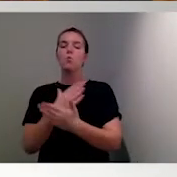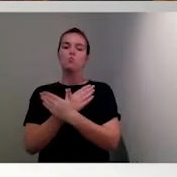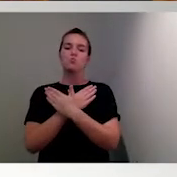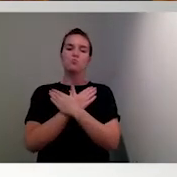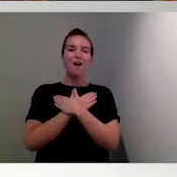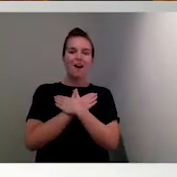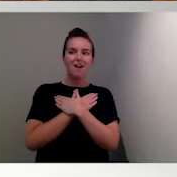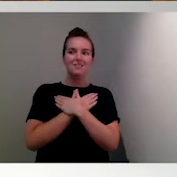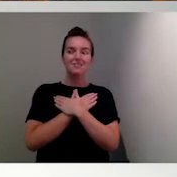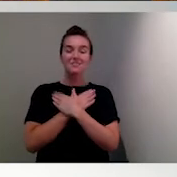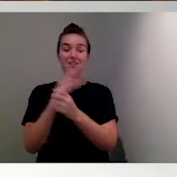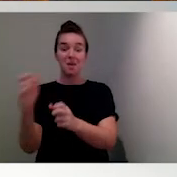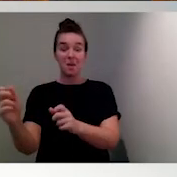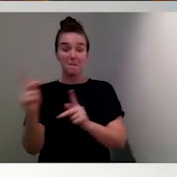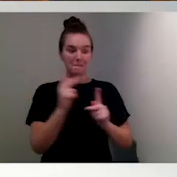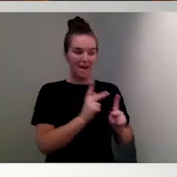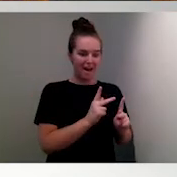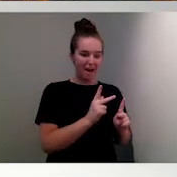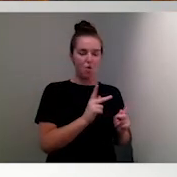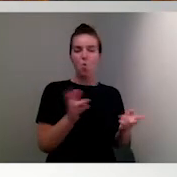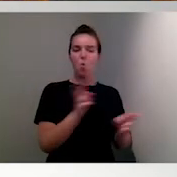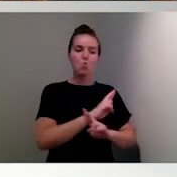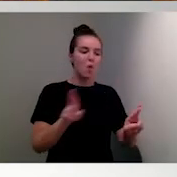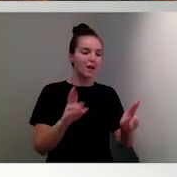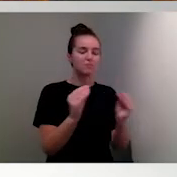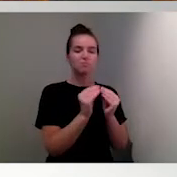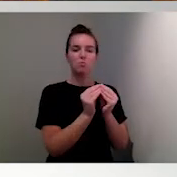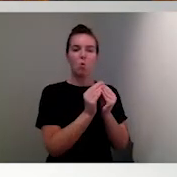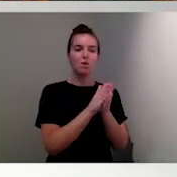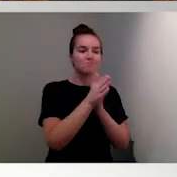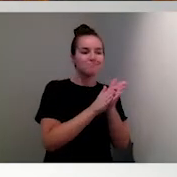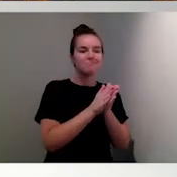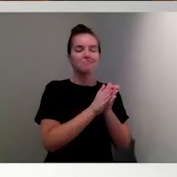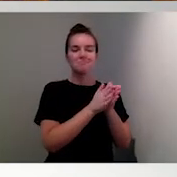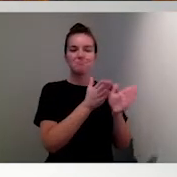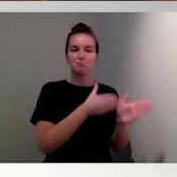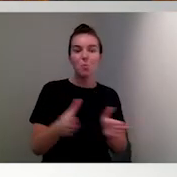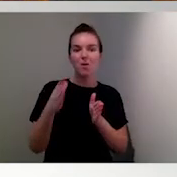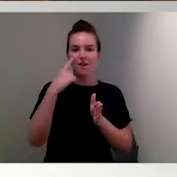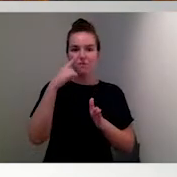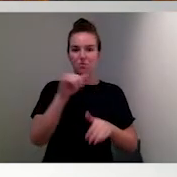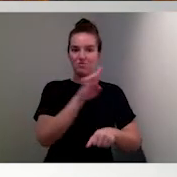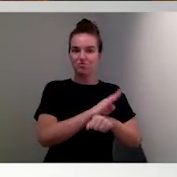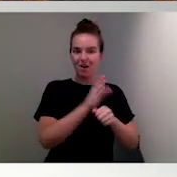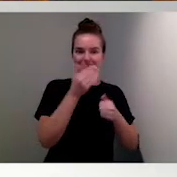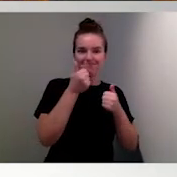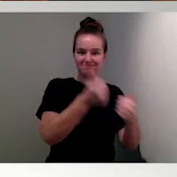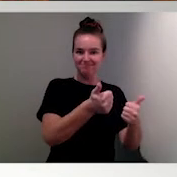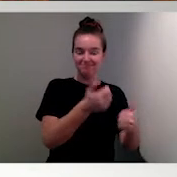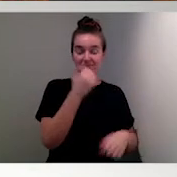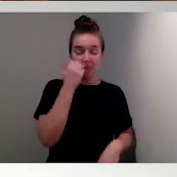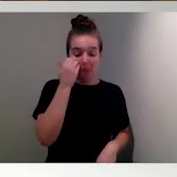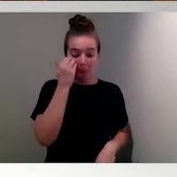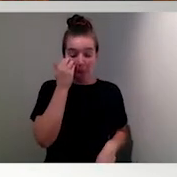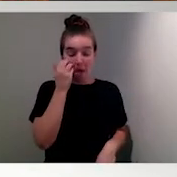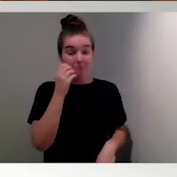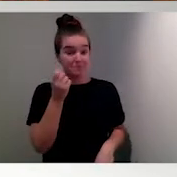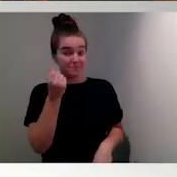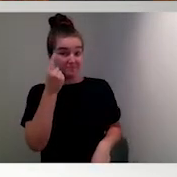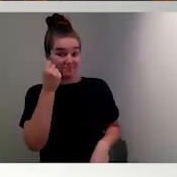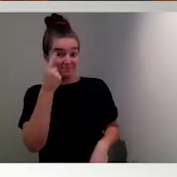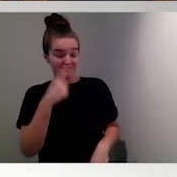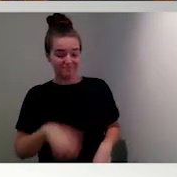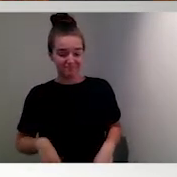back better prepared to do their job. You know what I haven't seen a lot of when I go